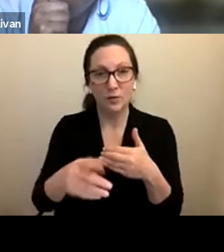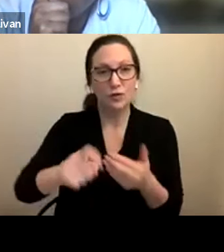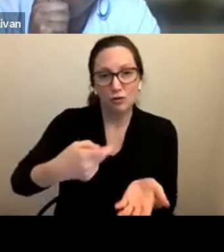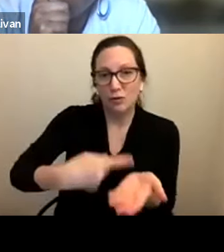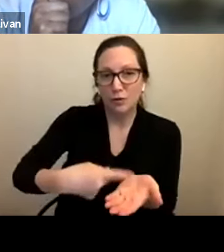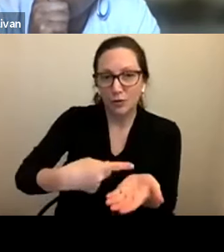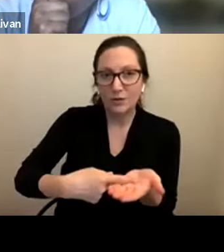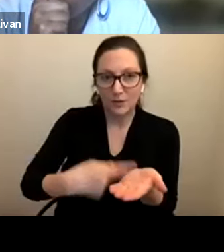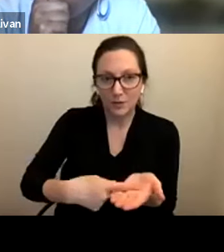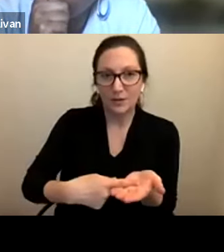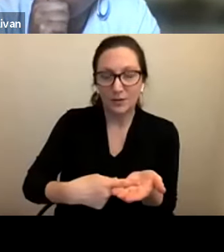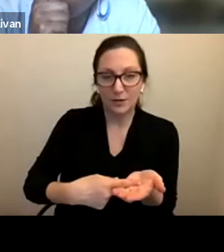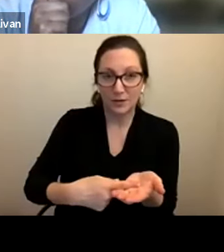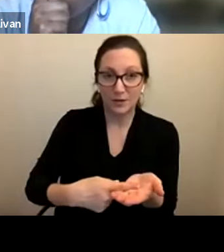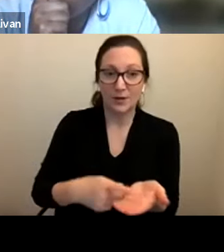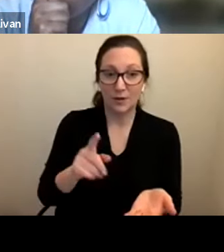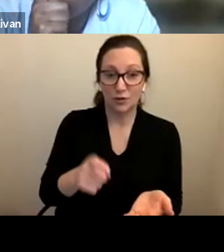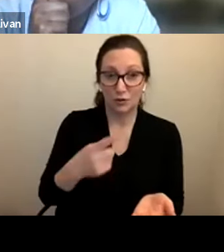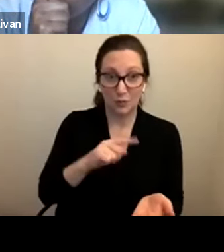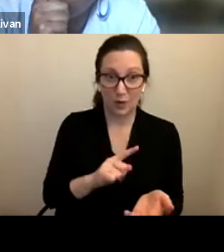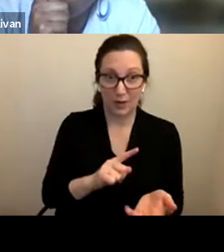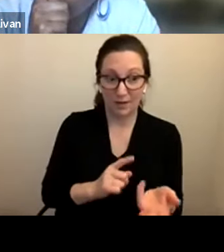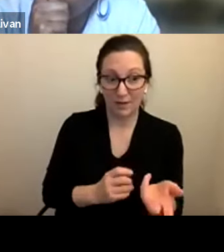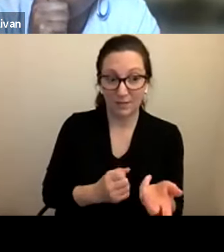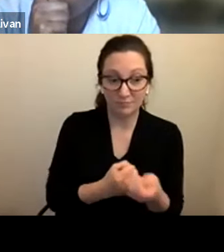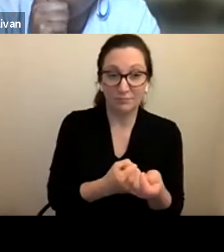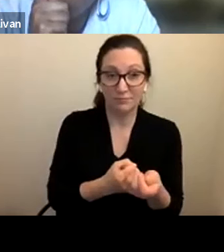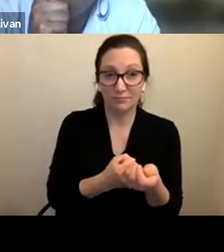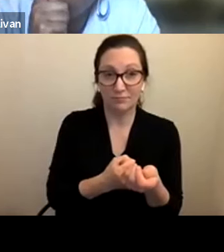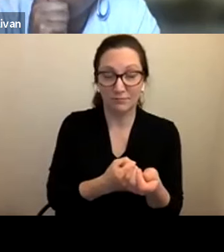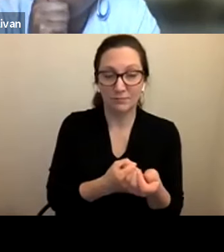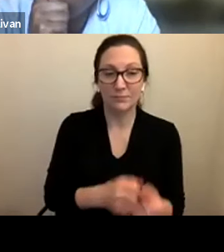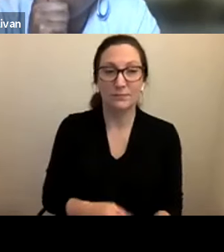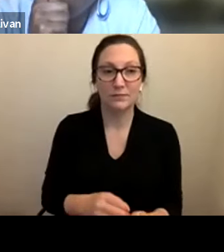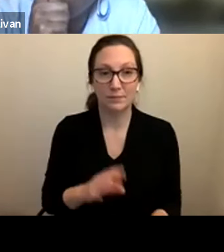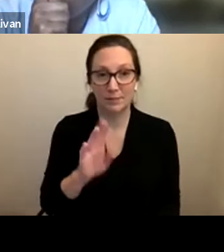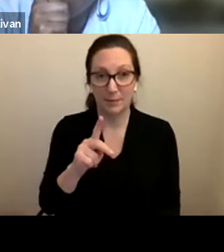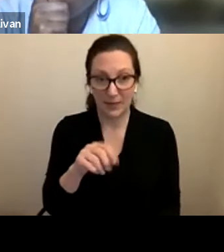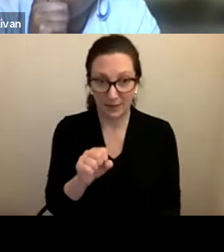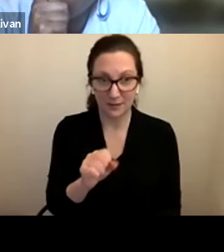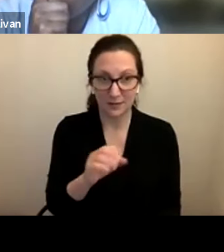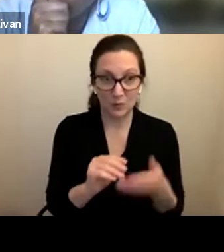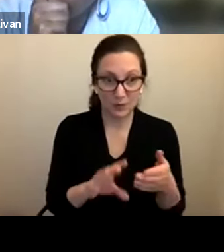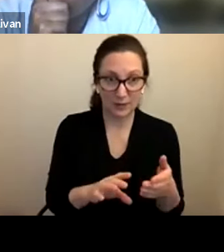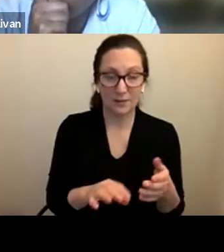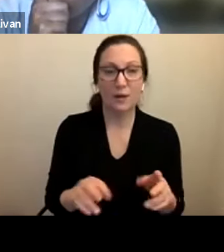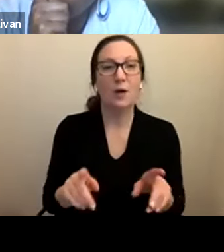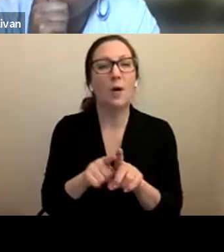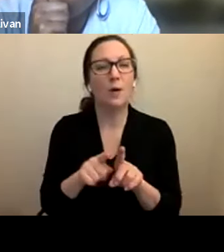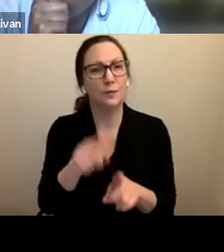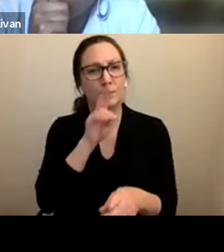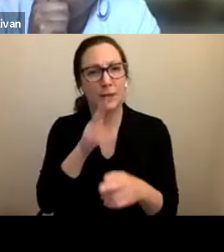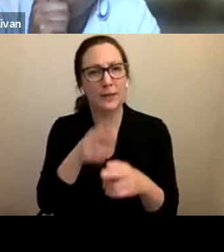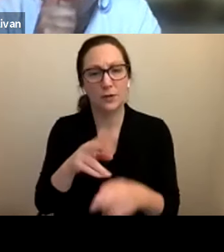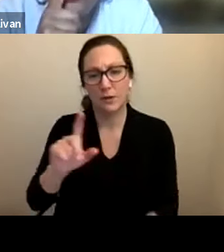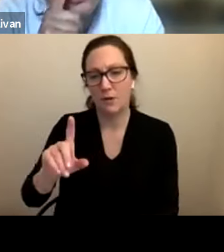should we give a nudge? And then let me also answer your question about a lottery,